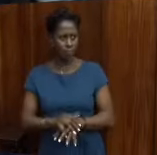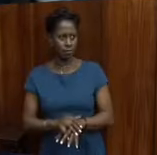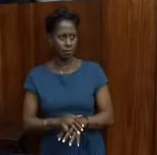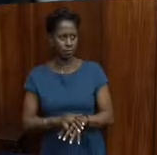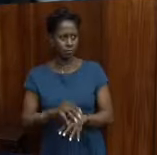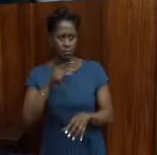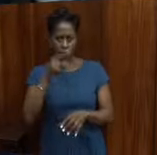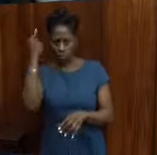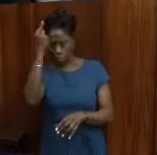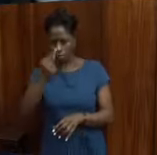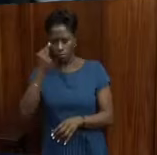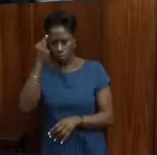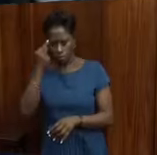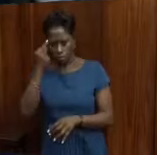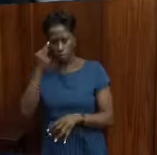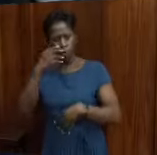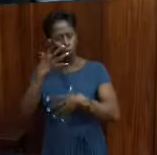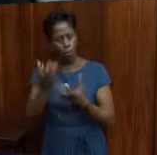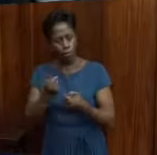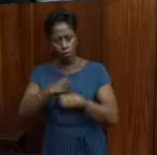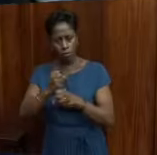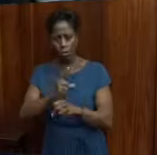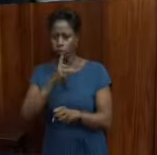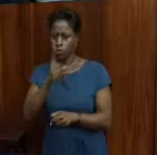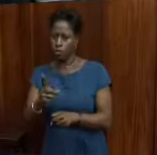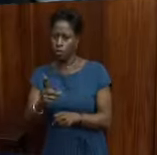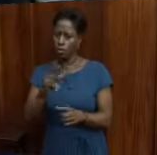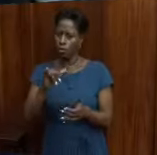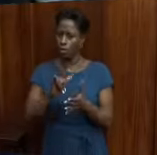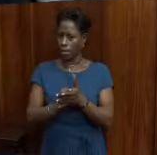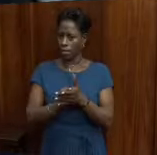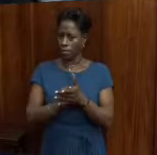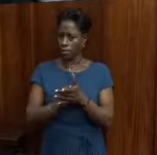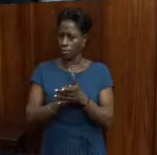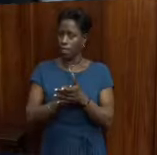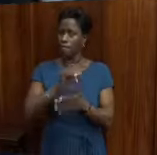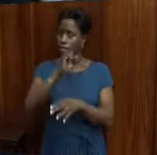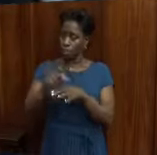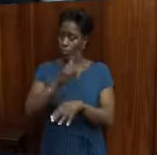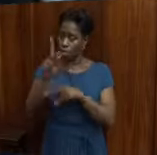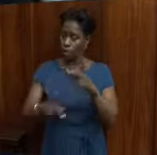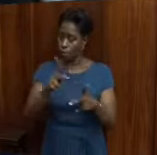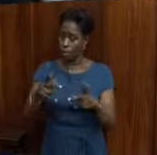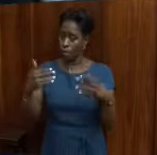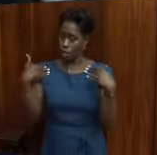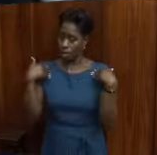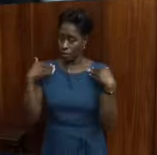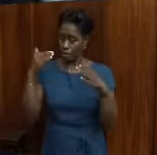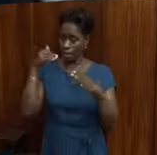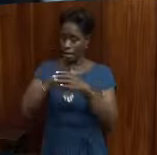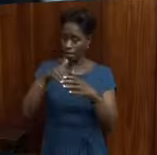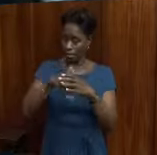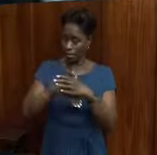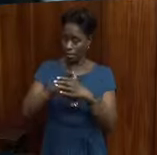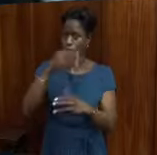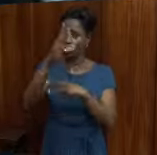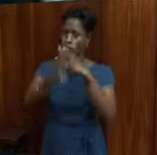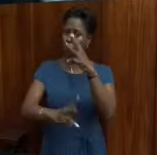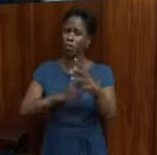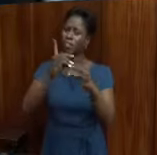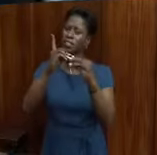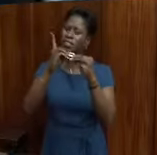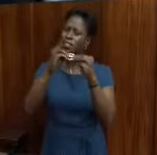is committed to providing affordable access to the global digital infrastructure, which allows for the sharing of knowledge and access